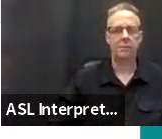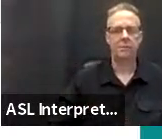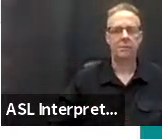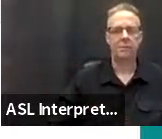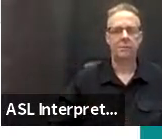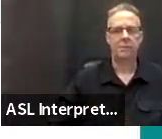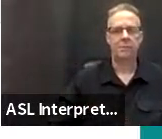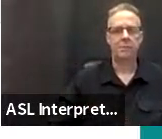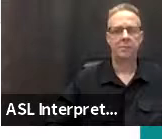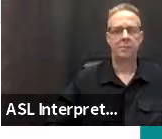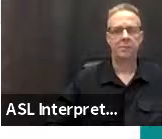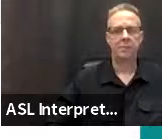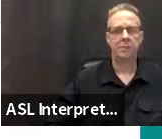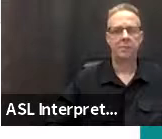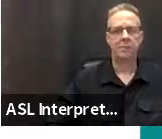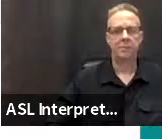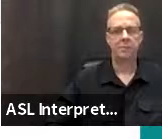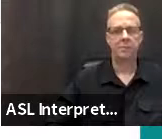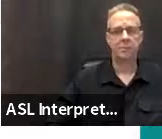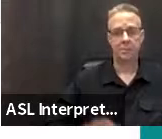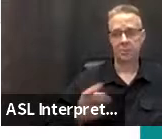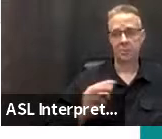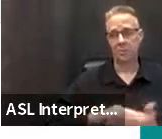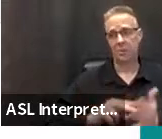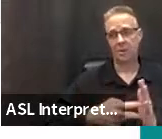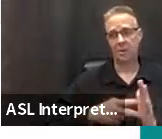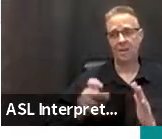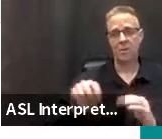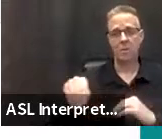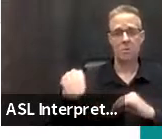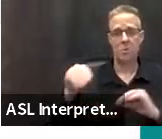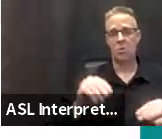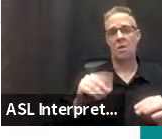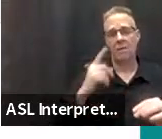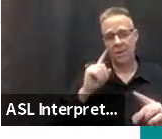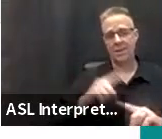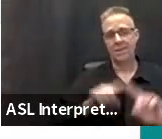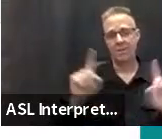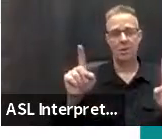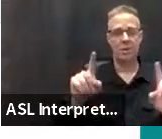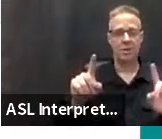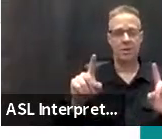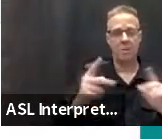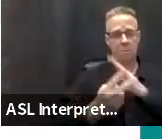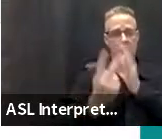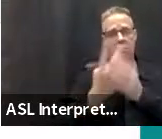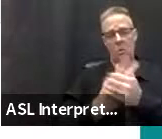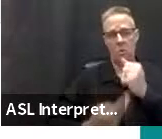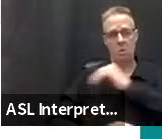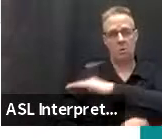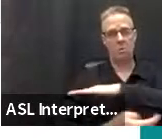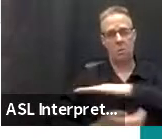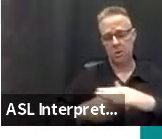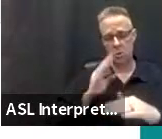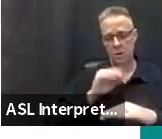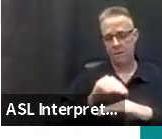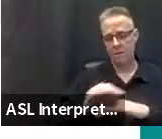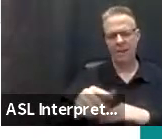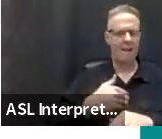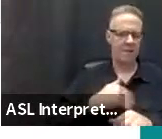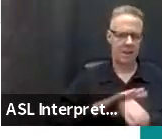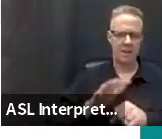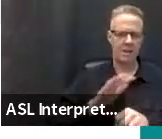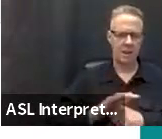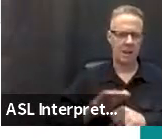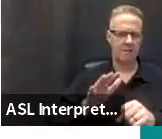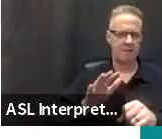Well, there's no question about it that they'd have to move those to different under both bridges in the same, but there's enough room, I